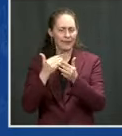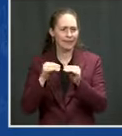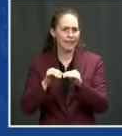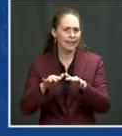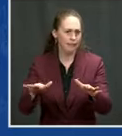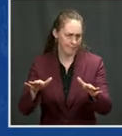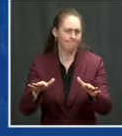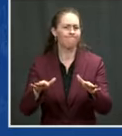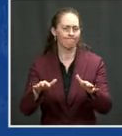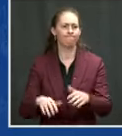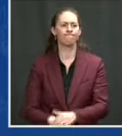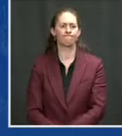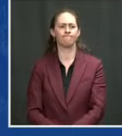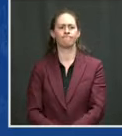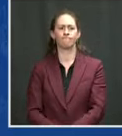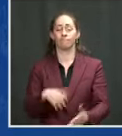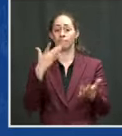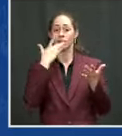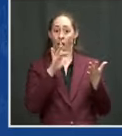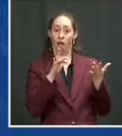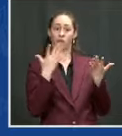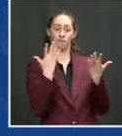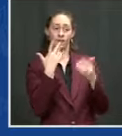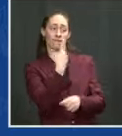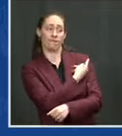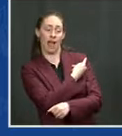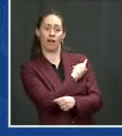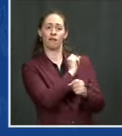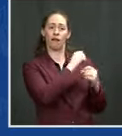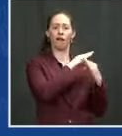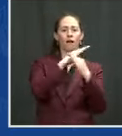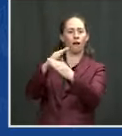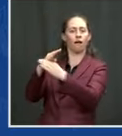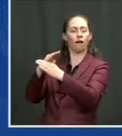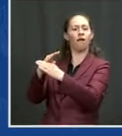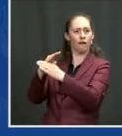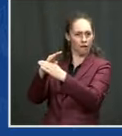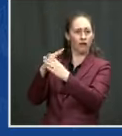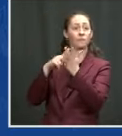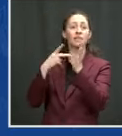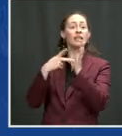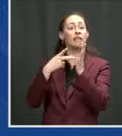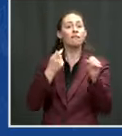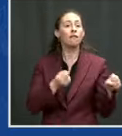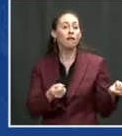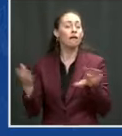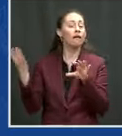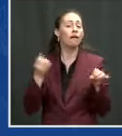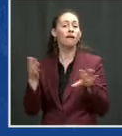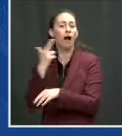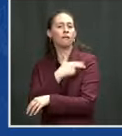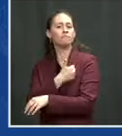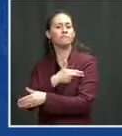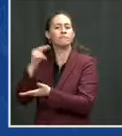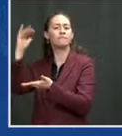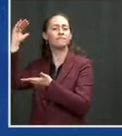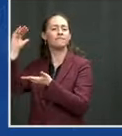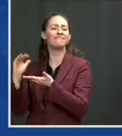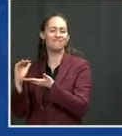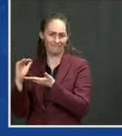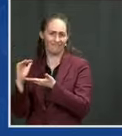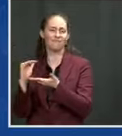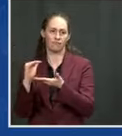And what that meant was is hospitals did not become overwhelmed. We did not have to close back down doing many of the things we were doing. And the